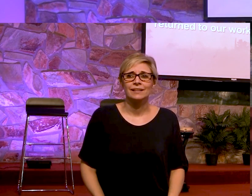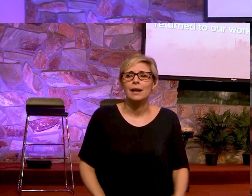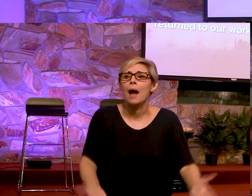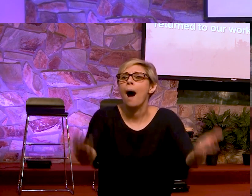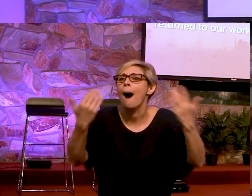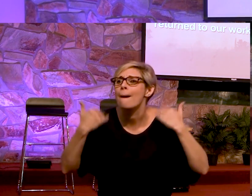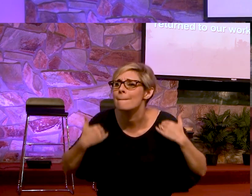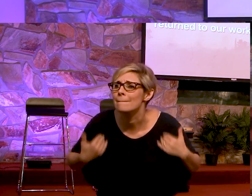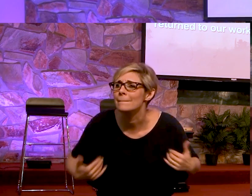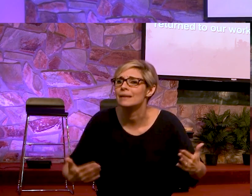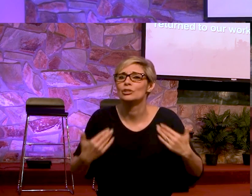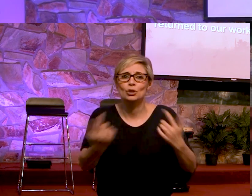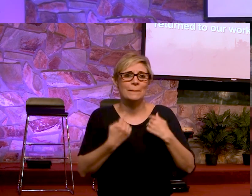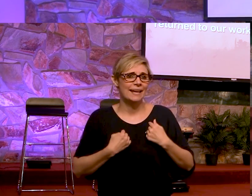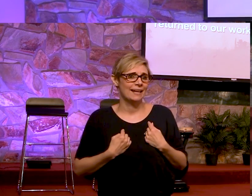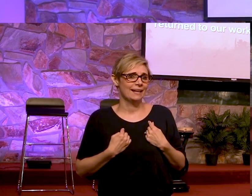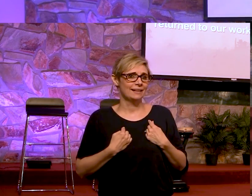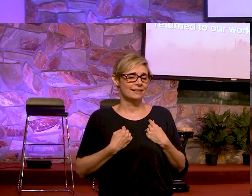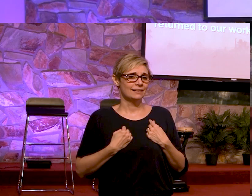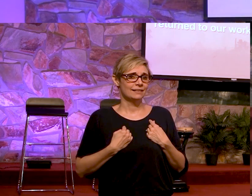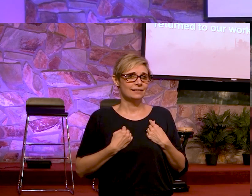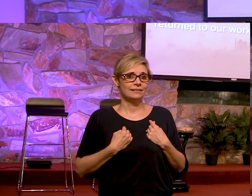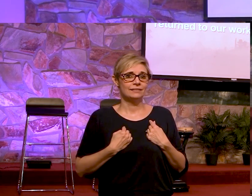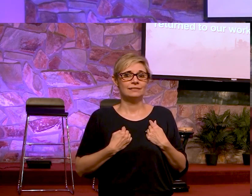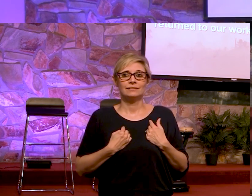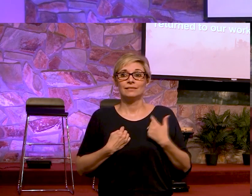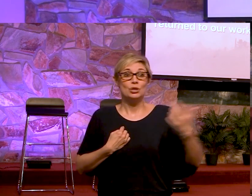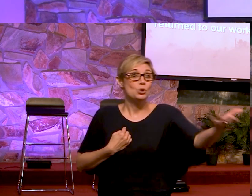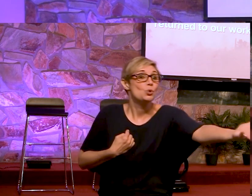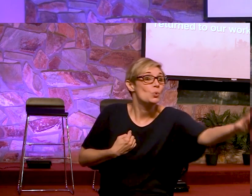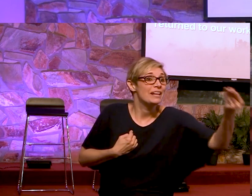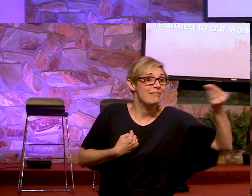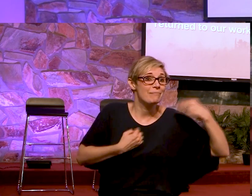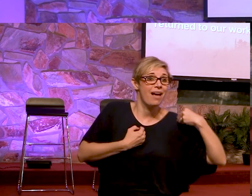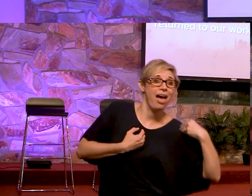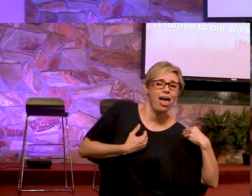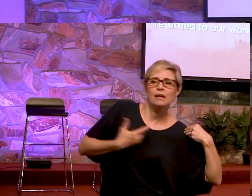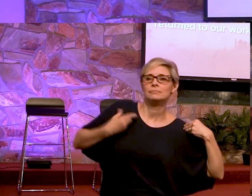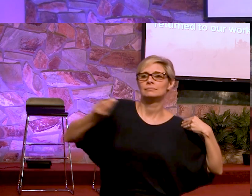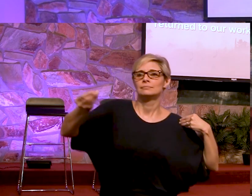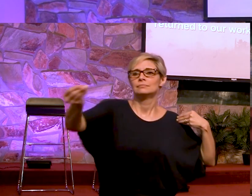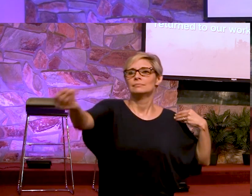Come to me, and I'll give you rest."